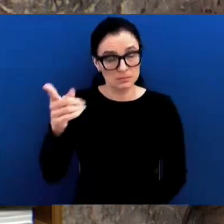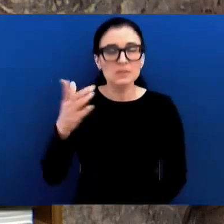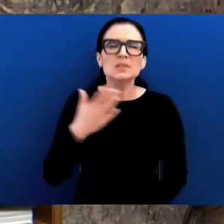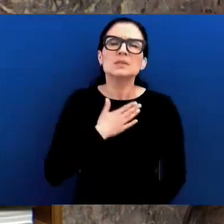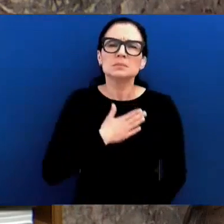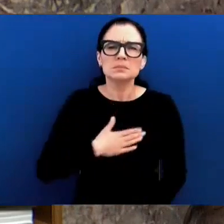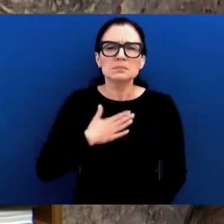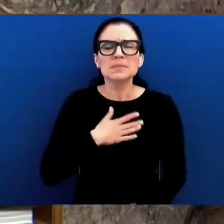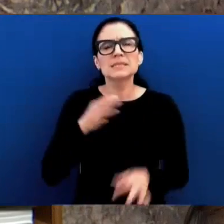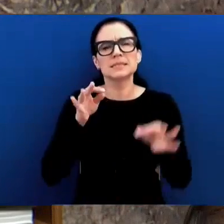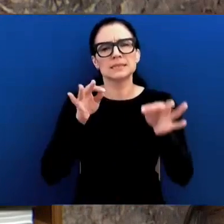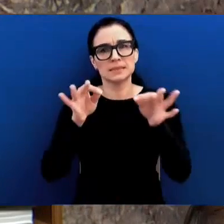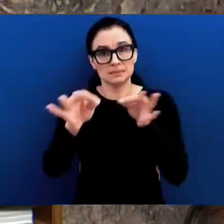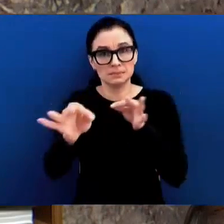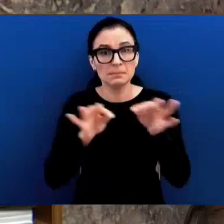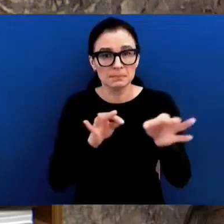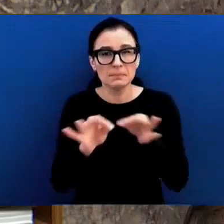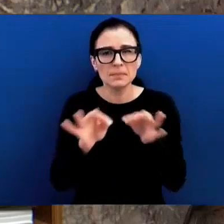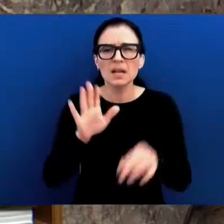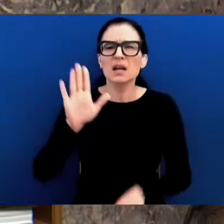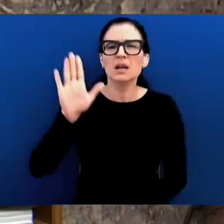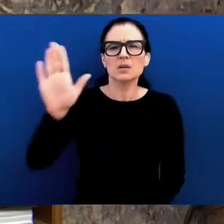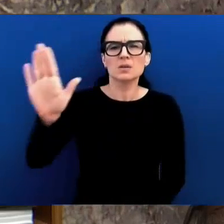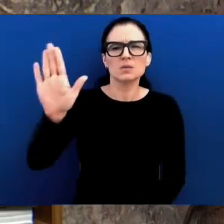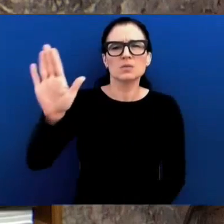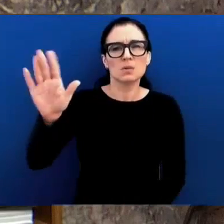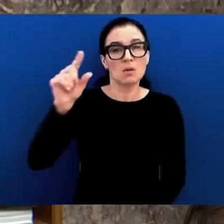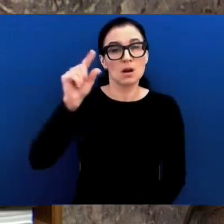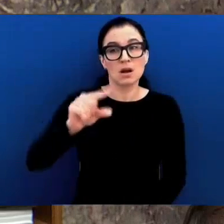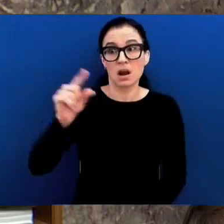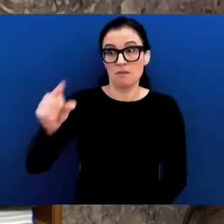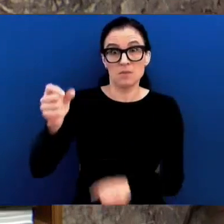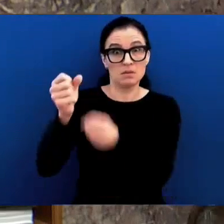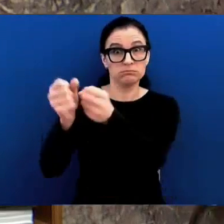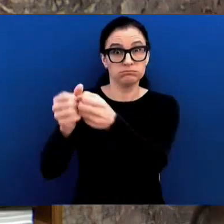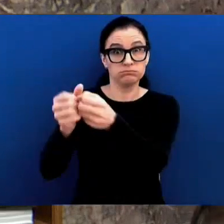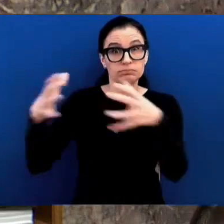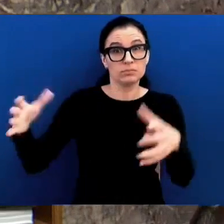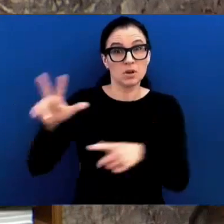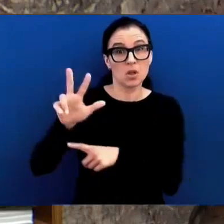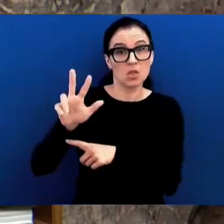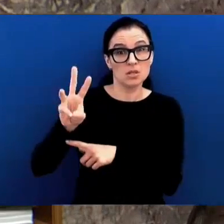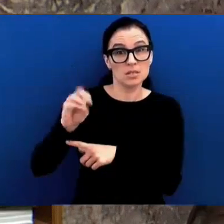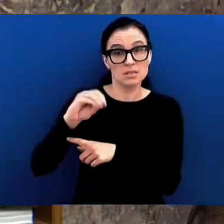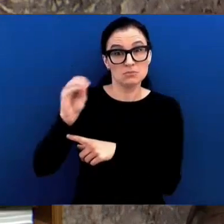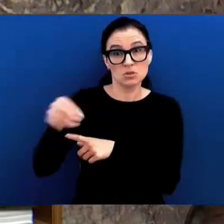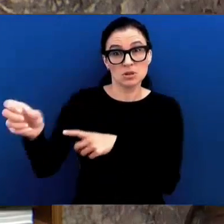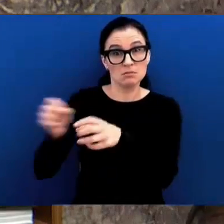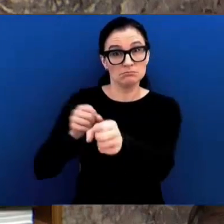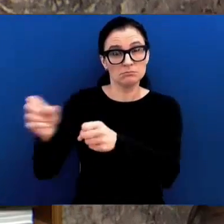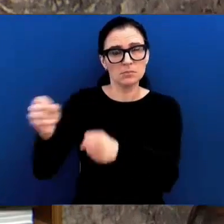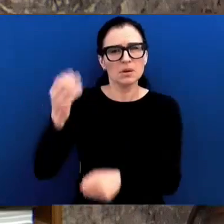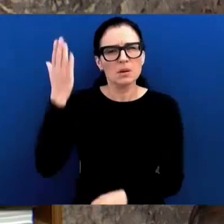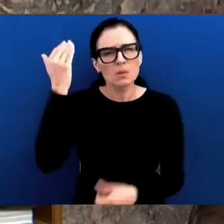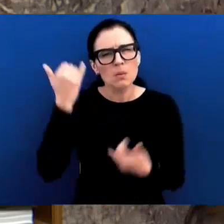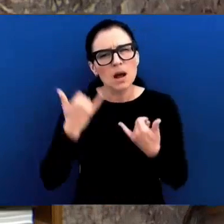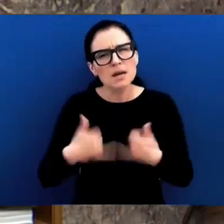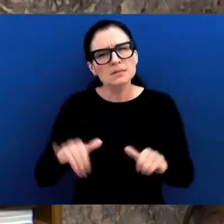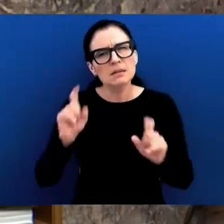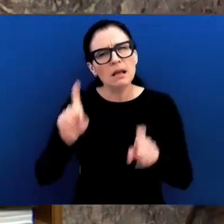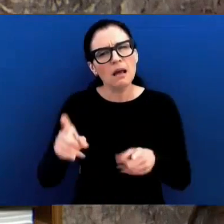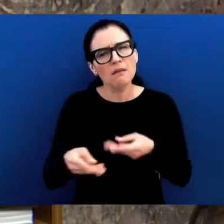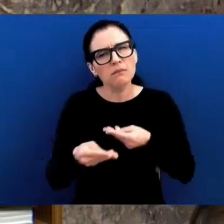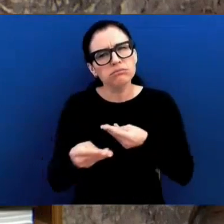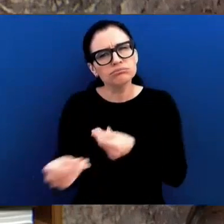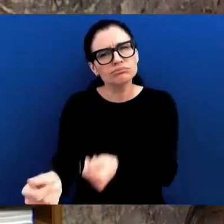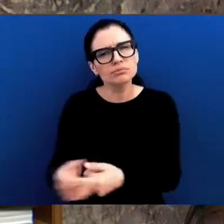of your government by 36%, why you need to spend a further $1 billion on management consultants to deliver the worst results